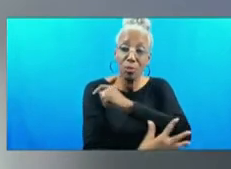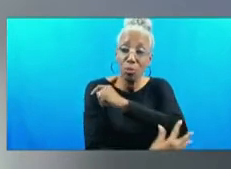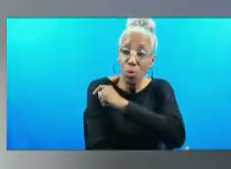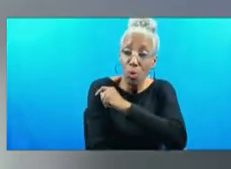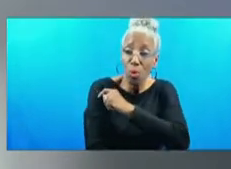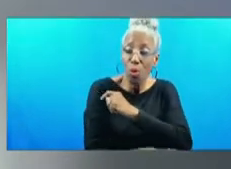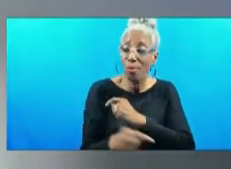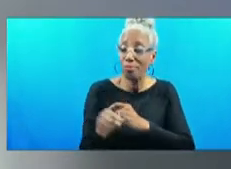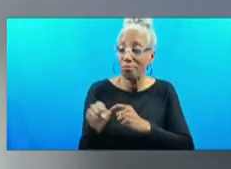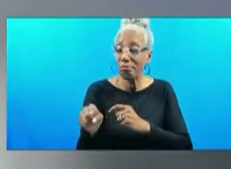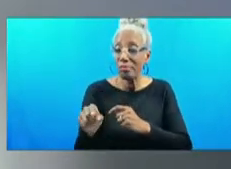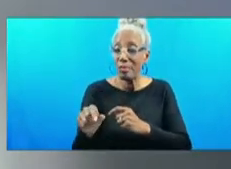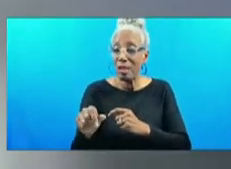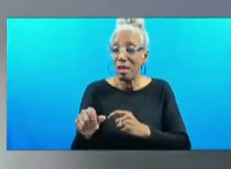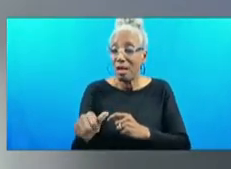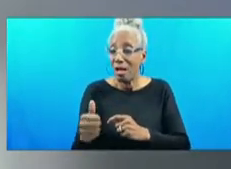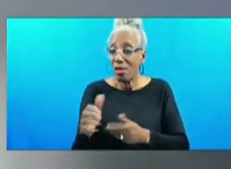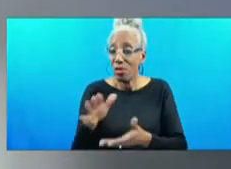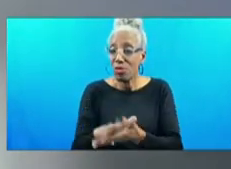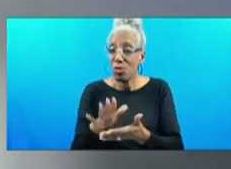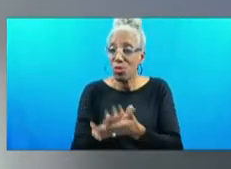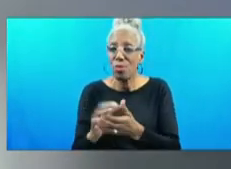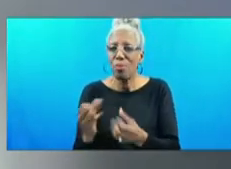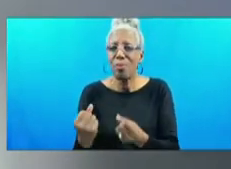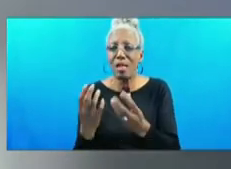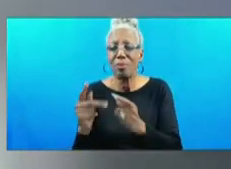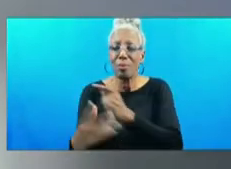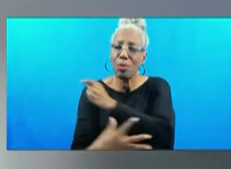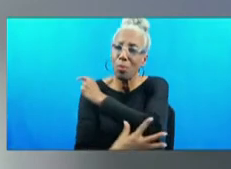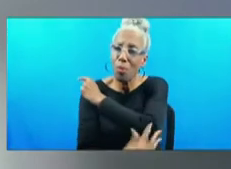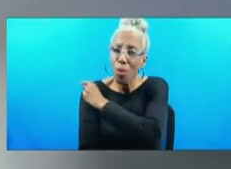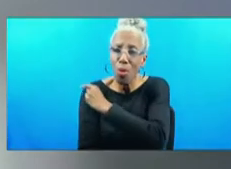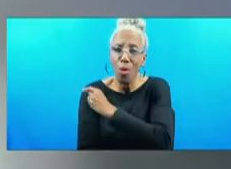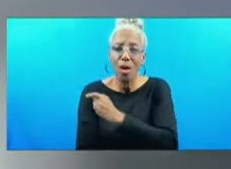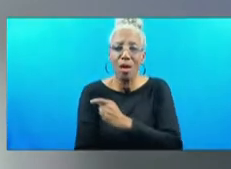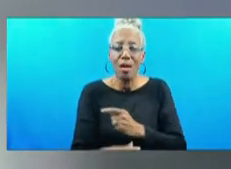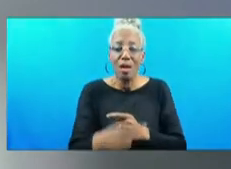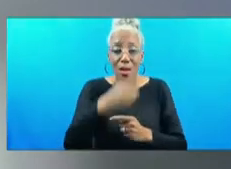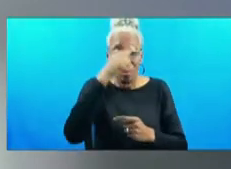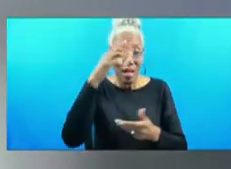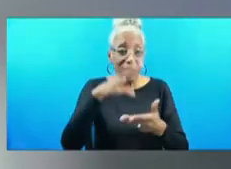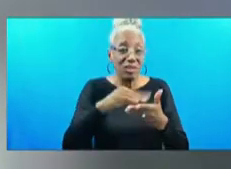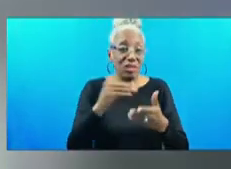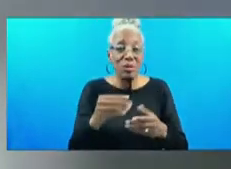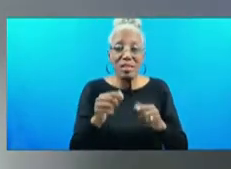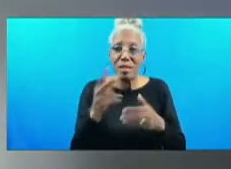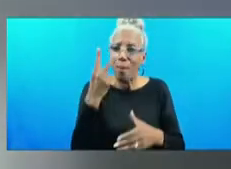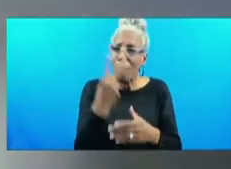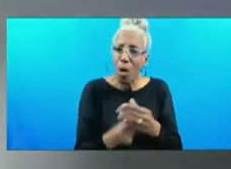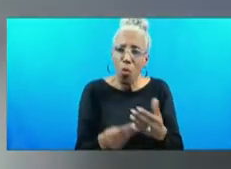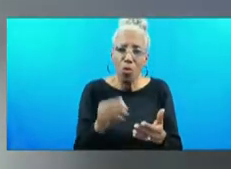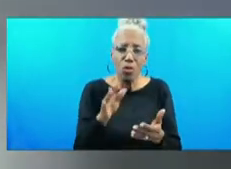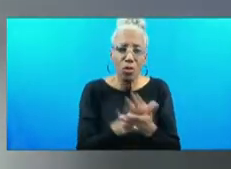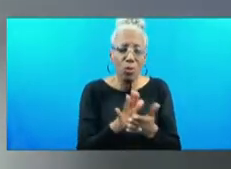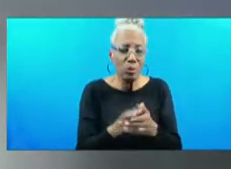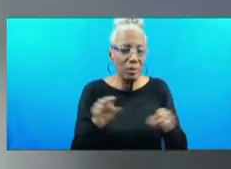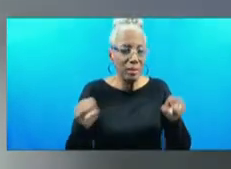in poverty. Can you explain why that is happening and what does MCPS plan to do about it? Because we think it